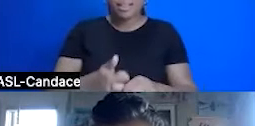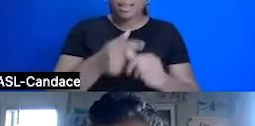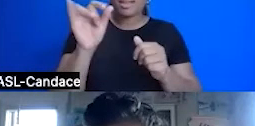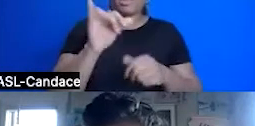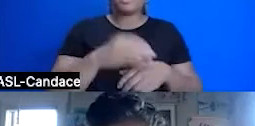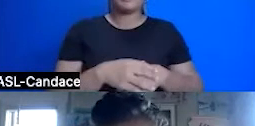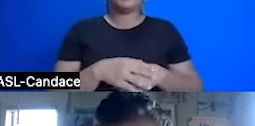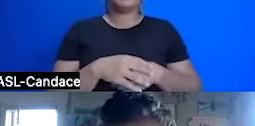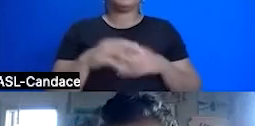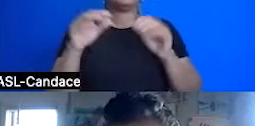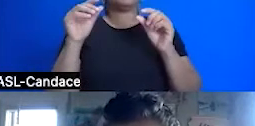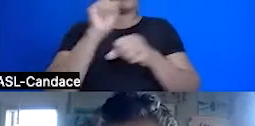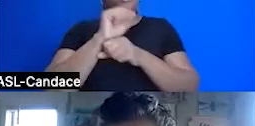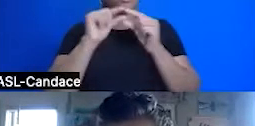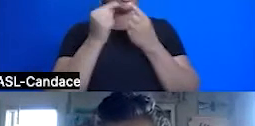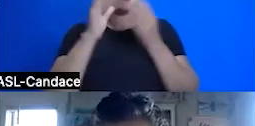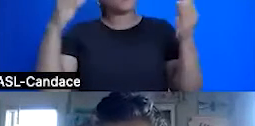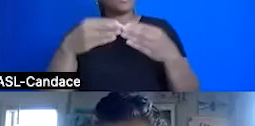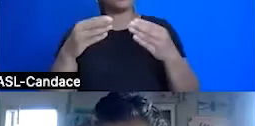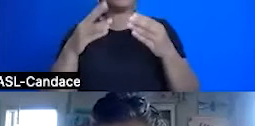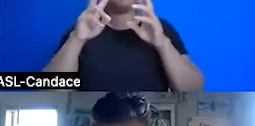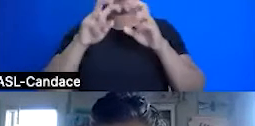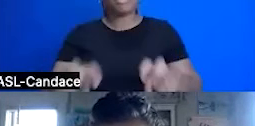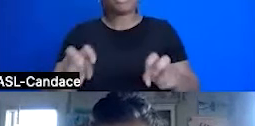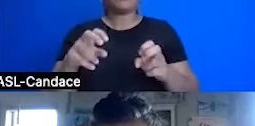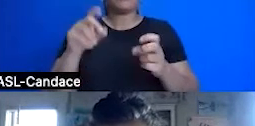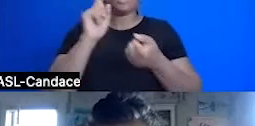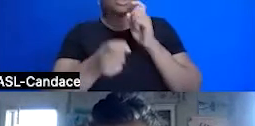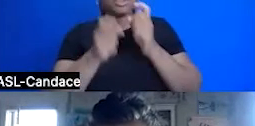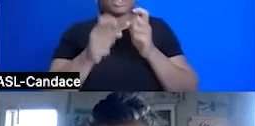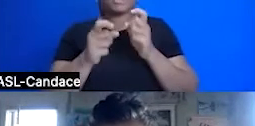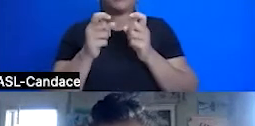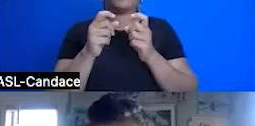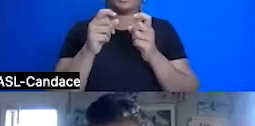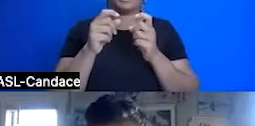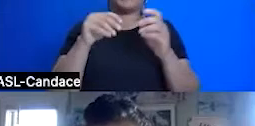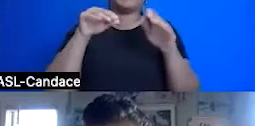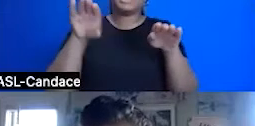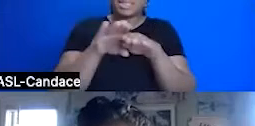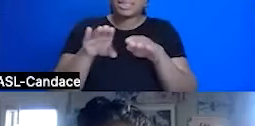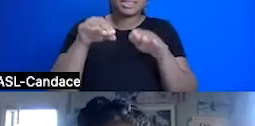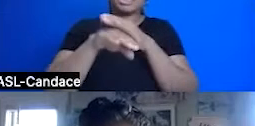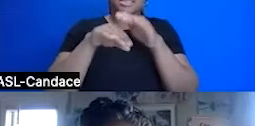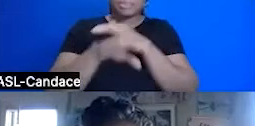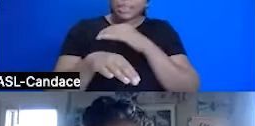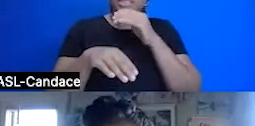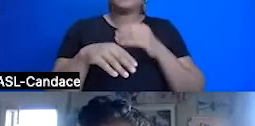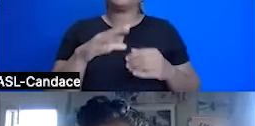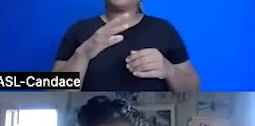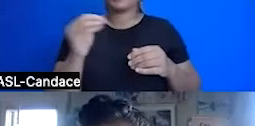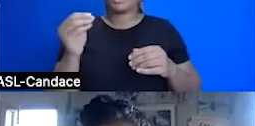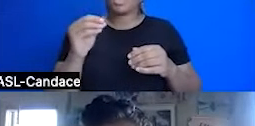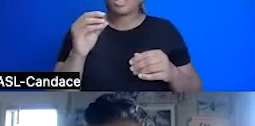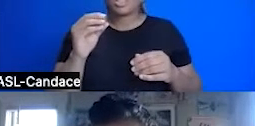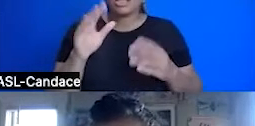There's a working group focused on exploring alternative submission methods and accessibility. And then a very important one as well is outreaching